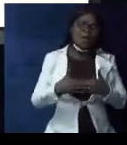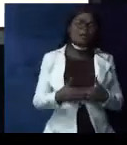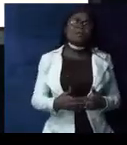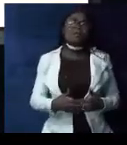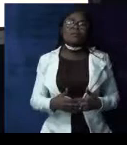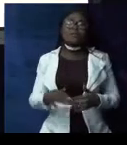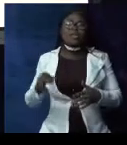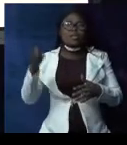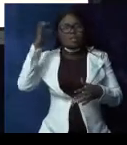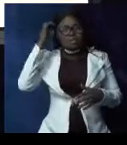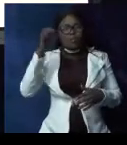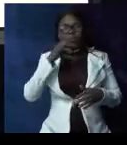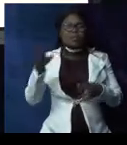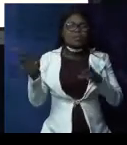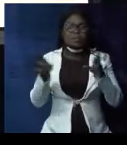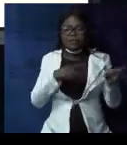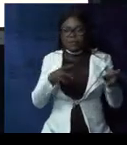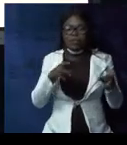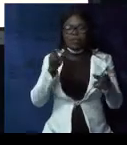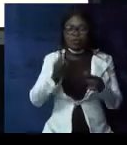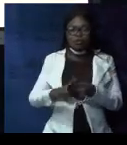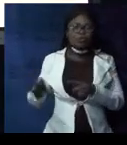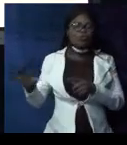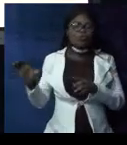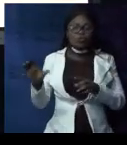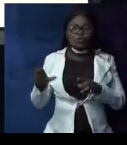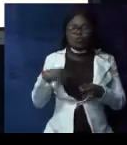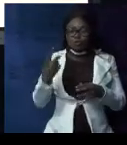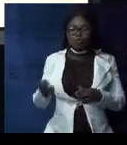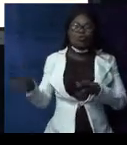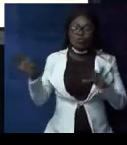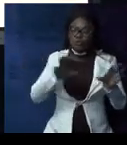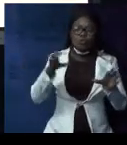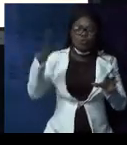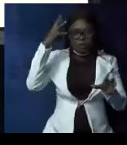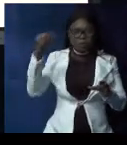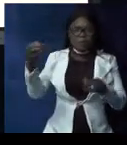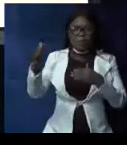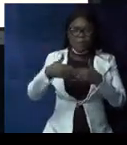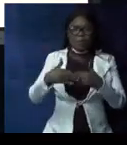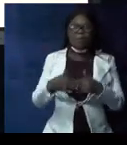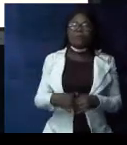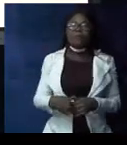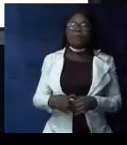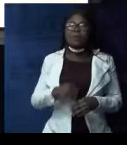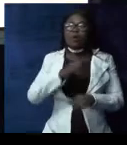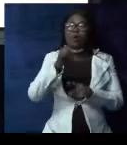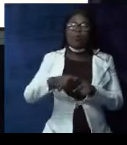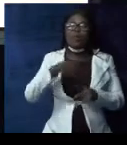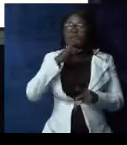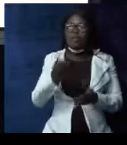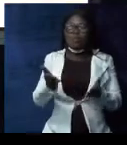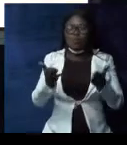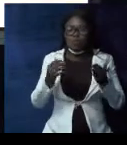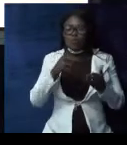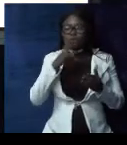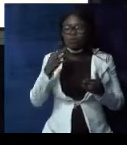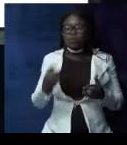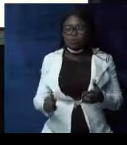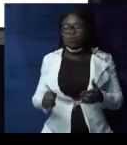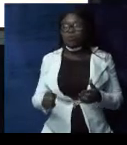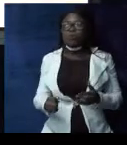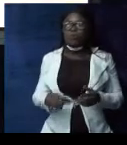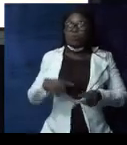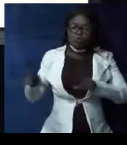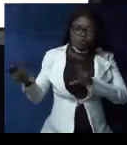it to you too. He was ready to do what? To revenge. When he now wanted to